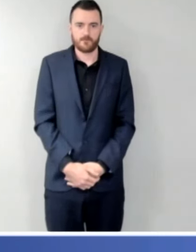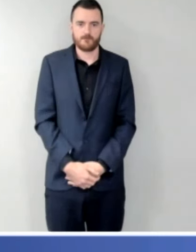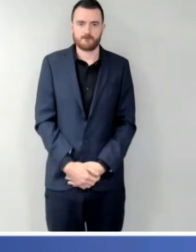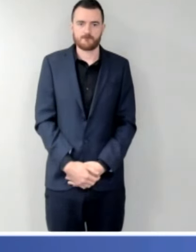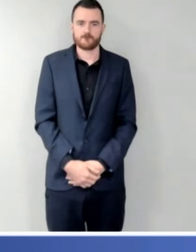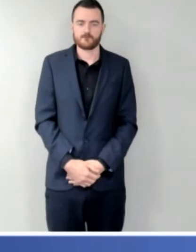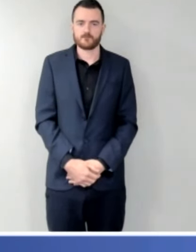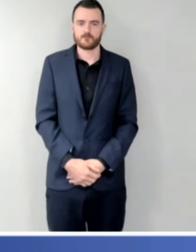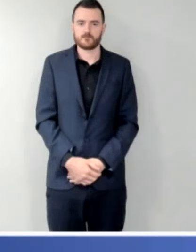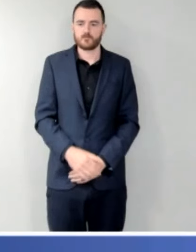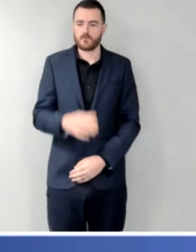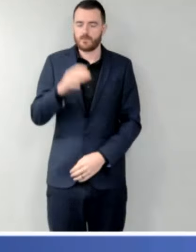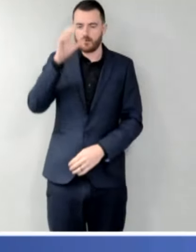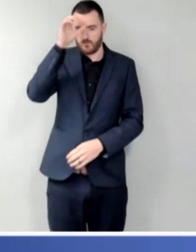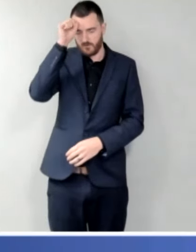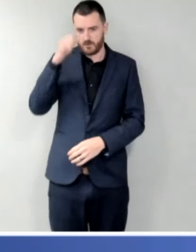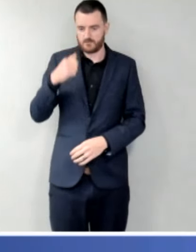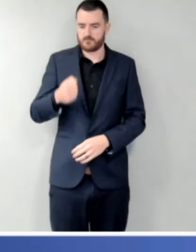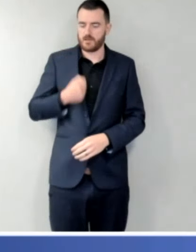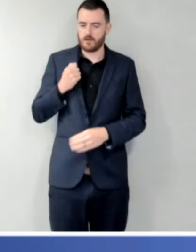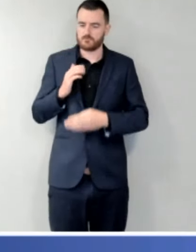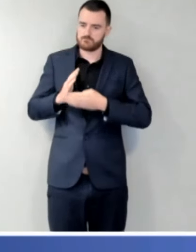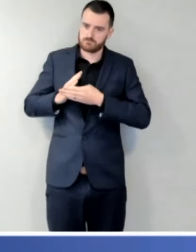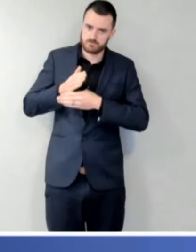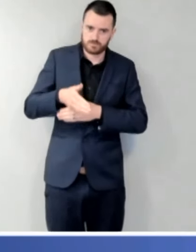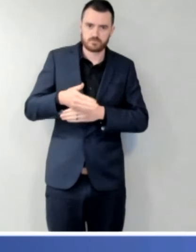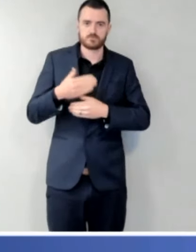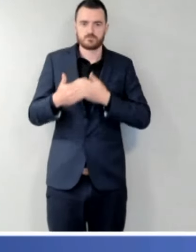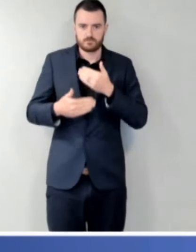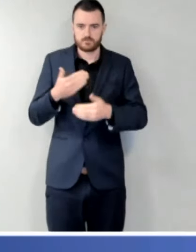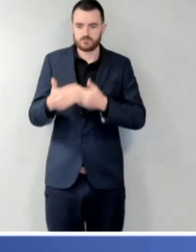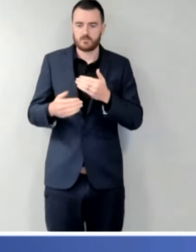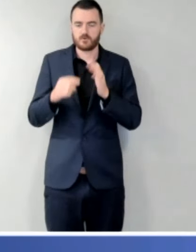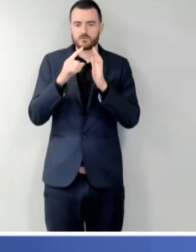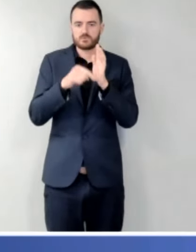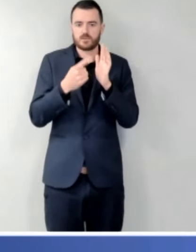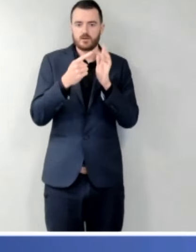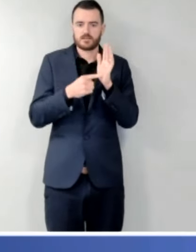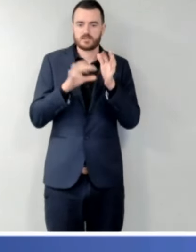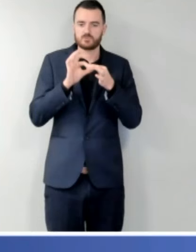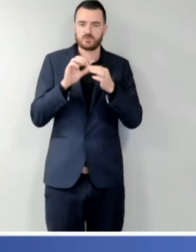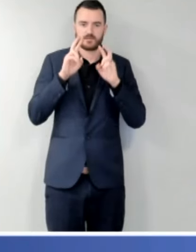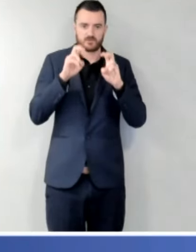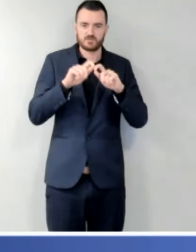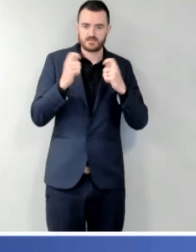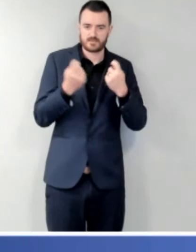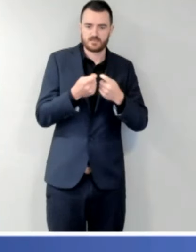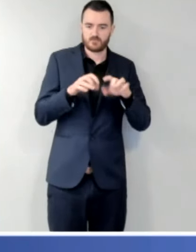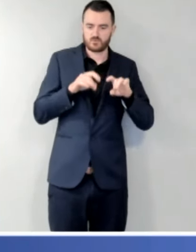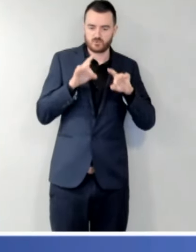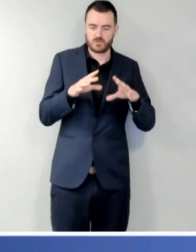the painstaking efforts of the joint investigation team of Australia, the